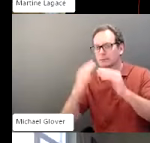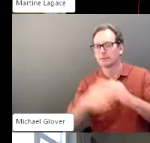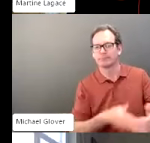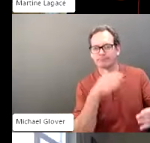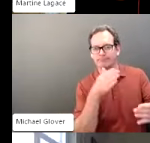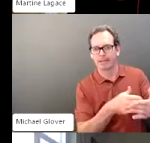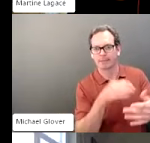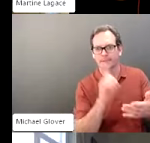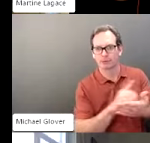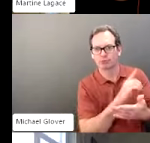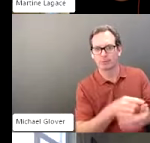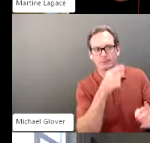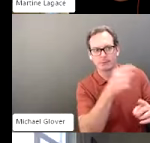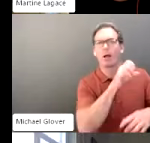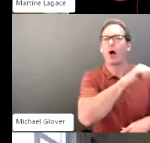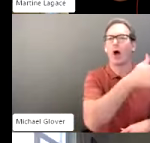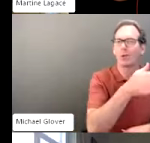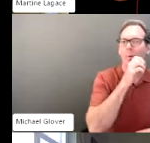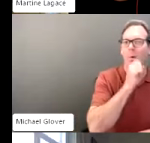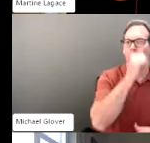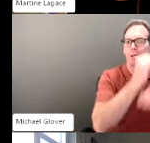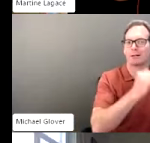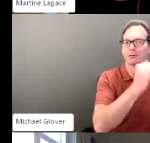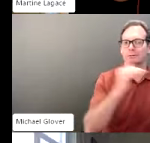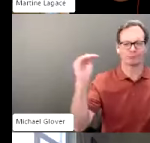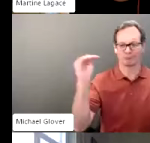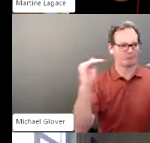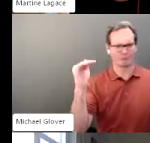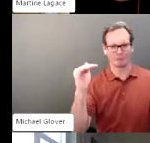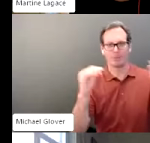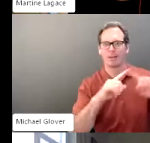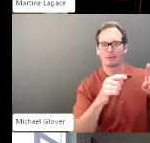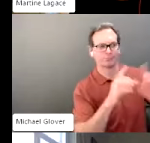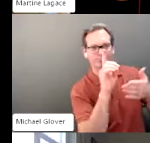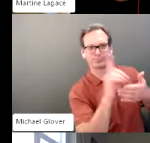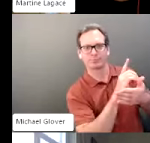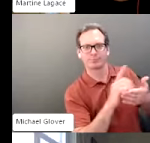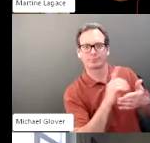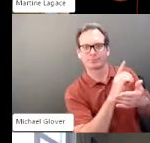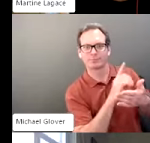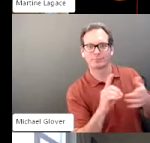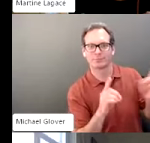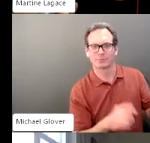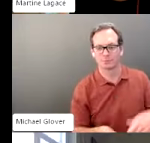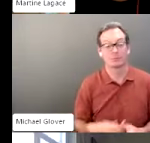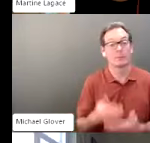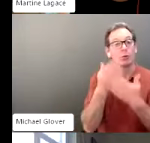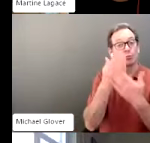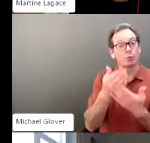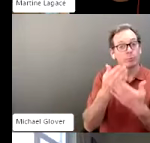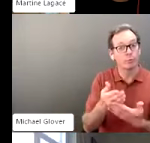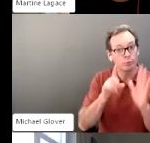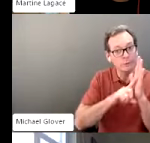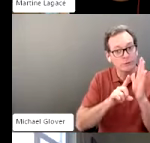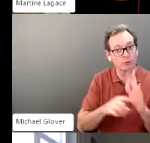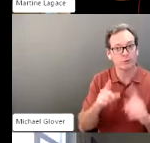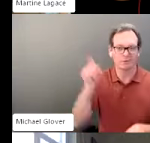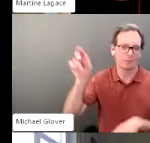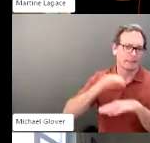my colleagues and I, in a couple of studies that we've conducted, but it's also well documented in European studies and other Canadian